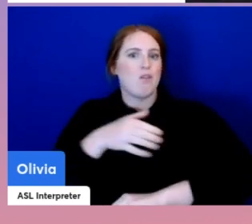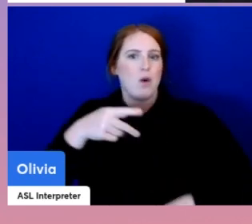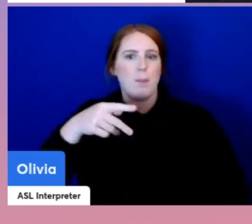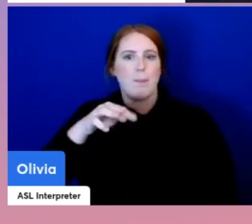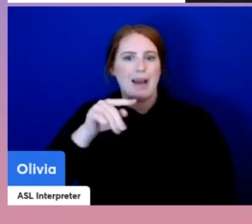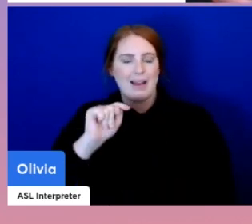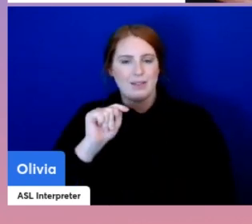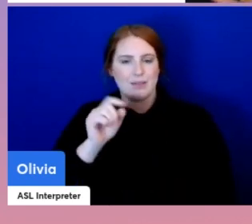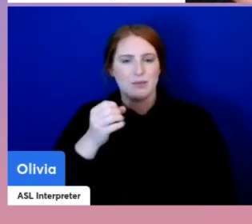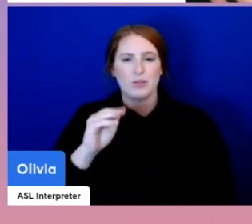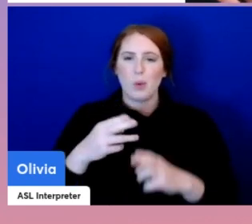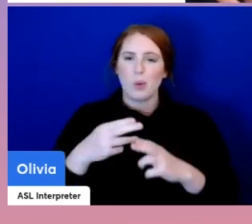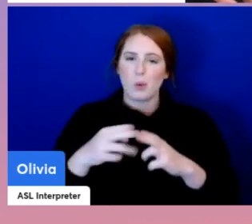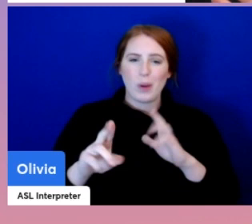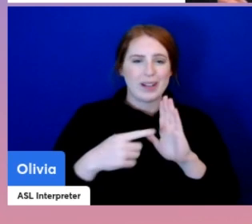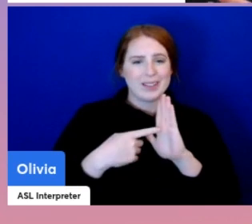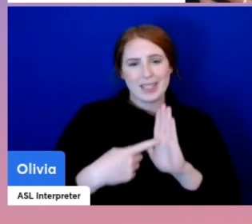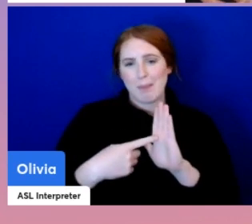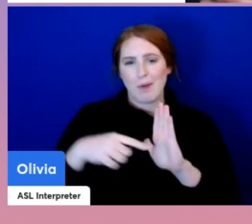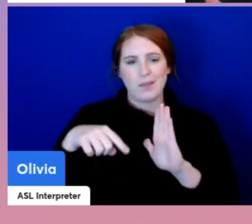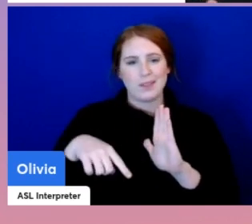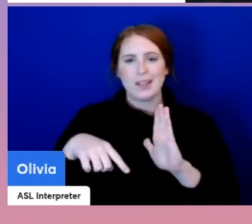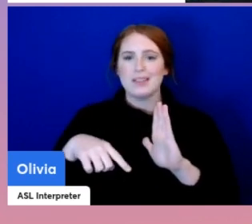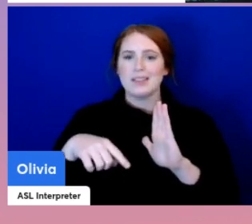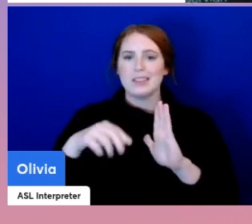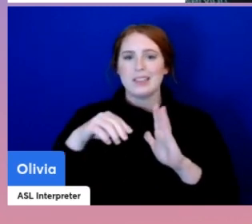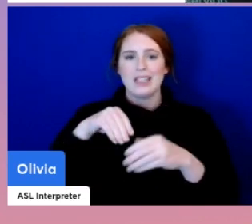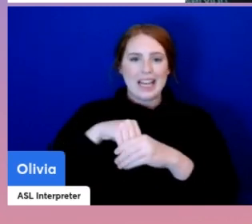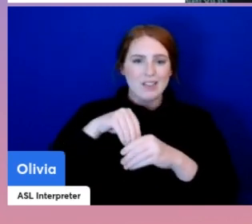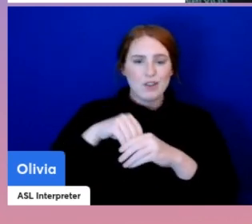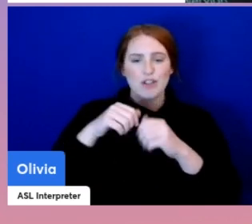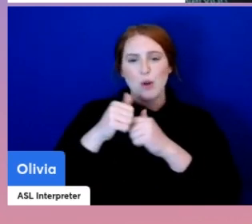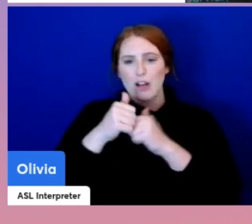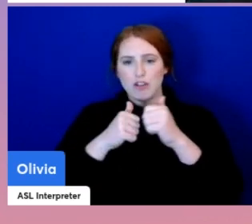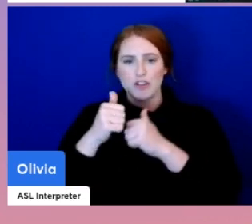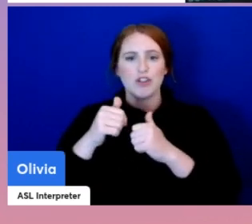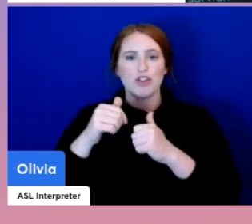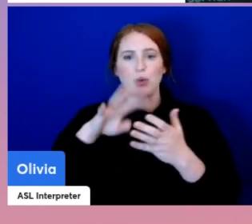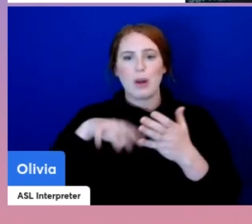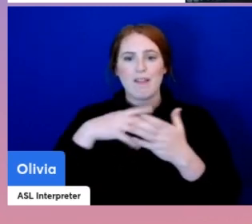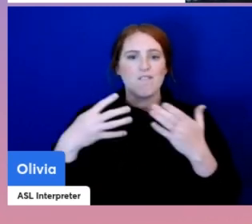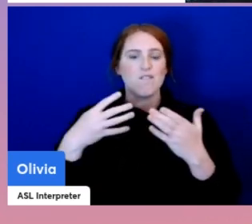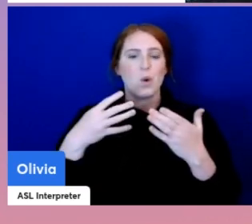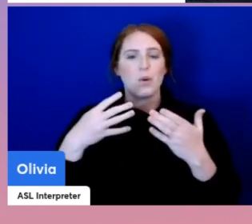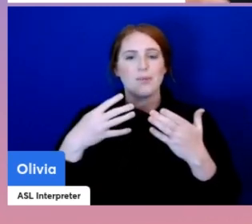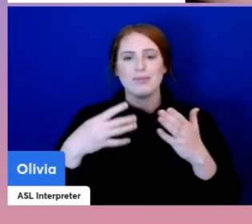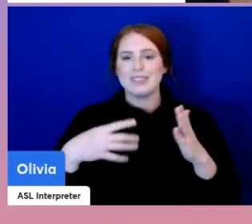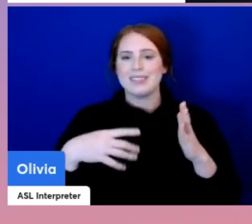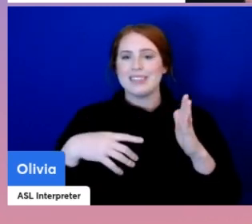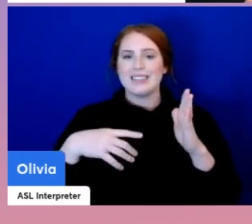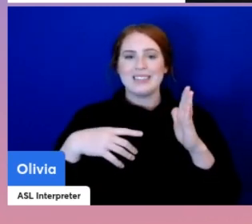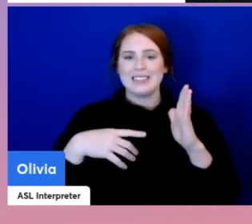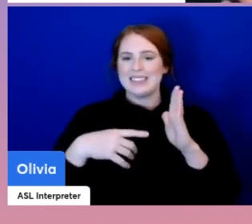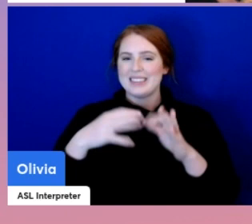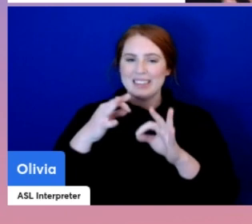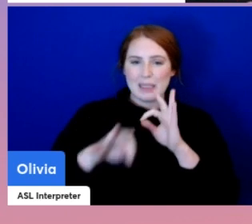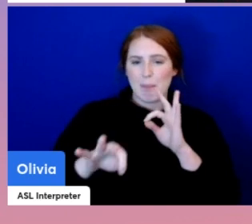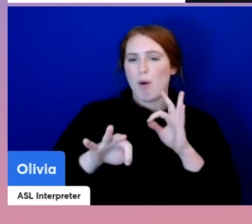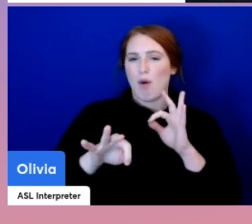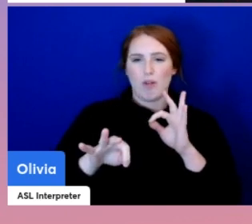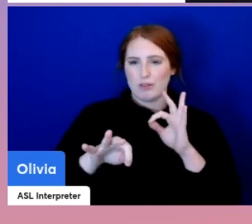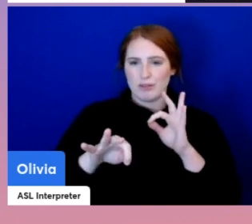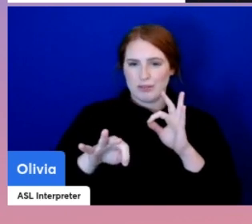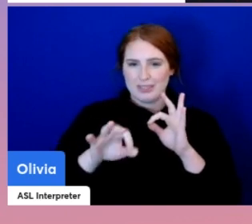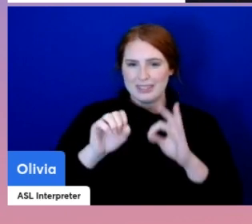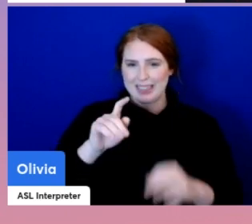Just as a quick example, here's the infrastructure graph for a very simple CDKTF stack that contains a Lambda function, a Lambda layer, and an